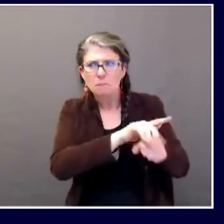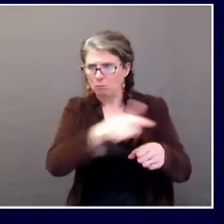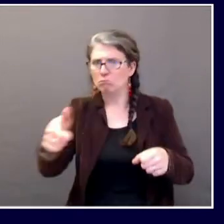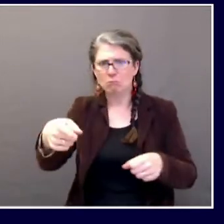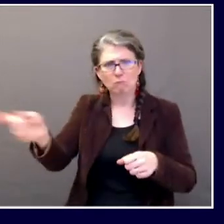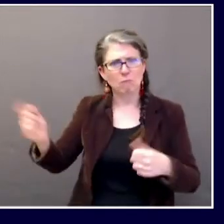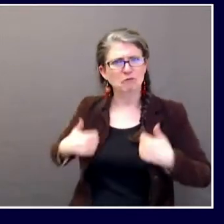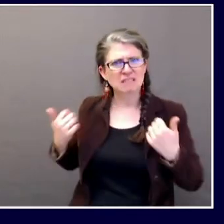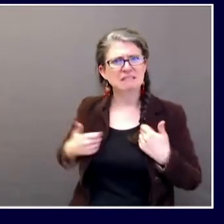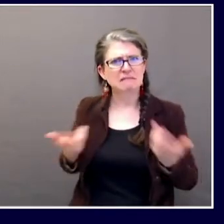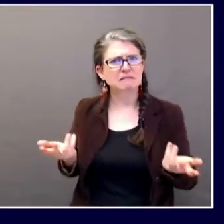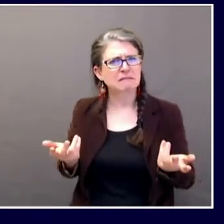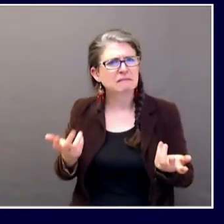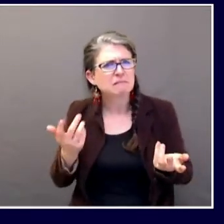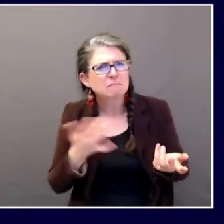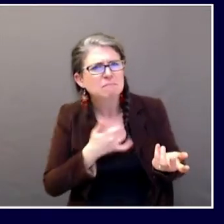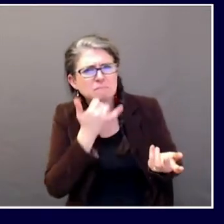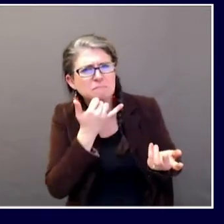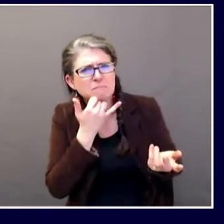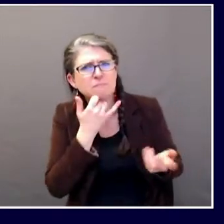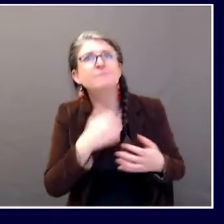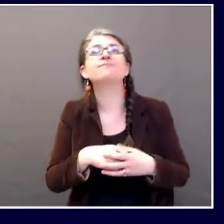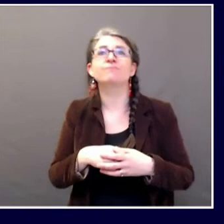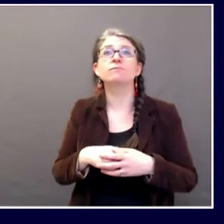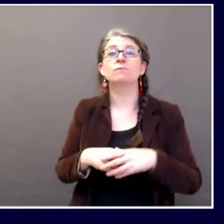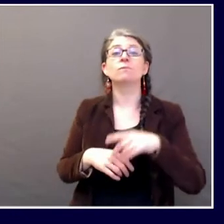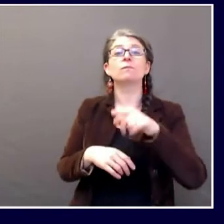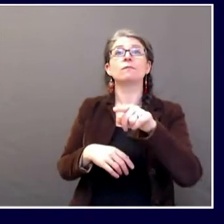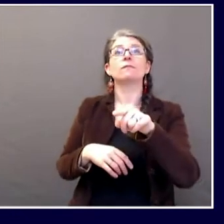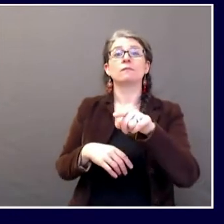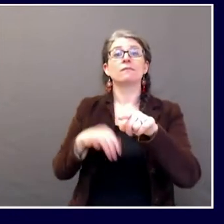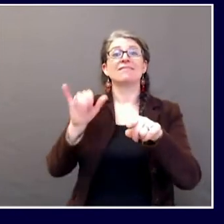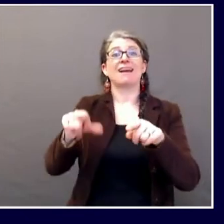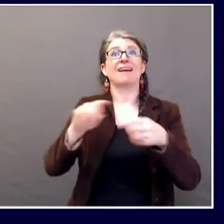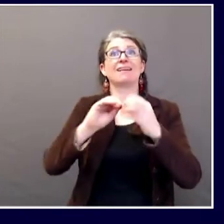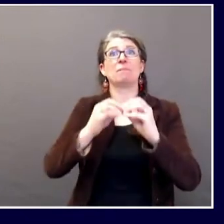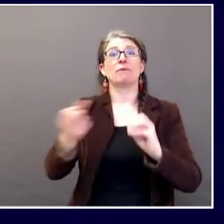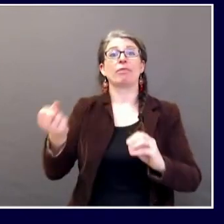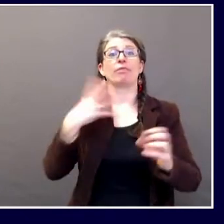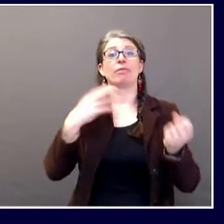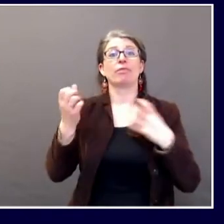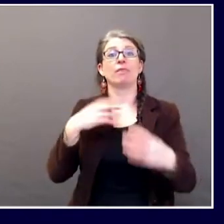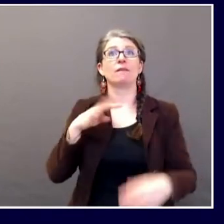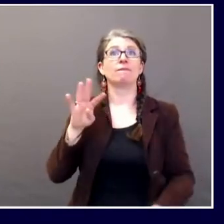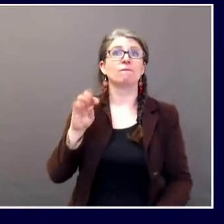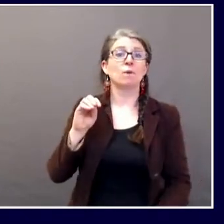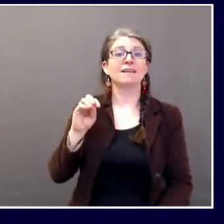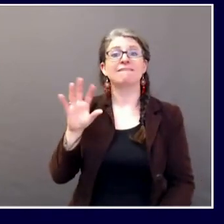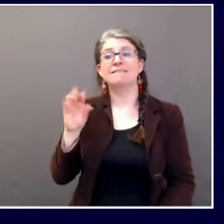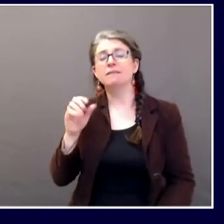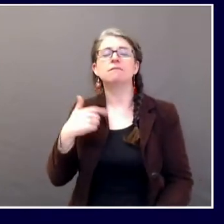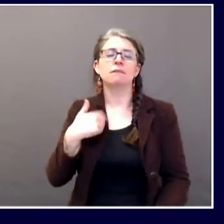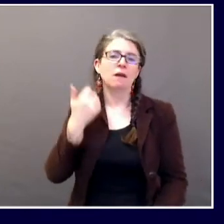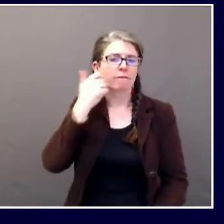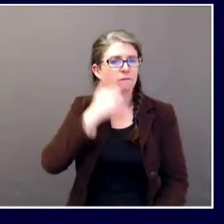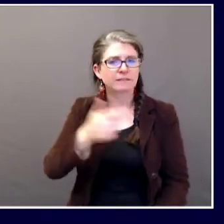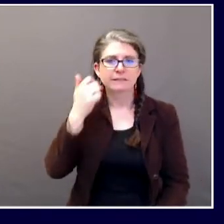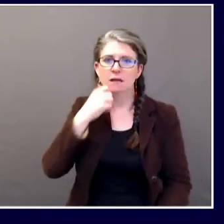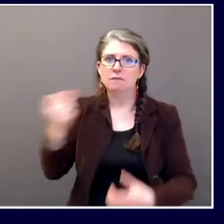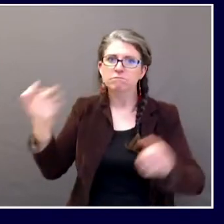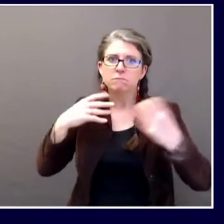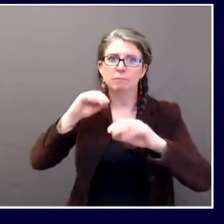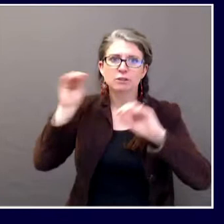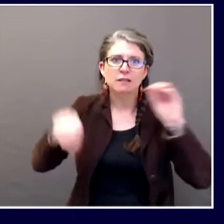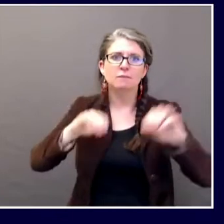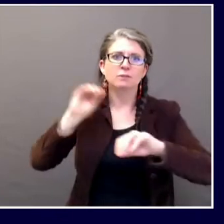those data are continuing to come in, Patty. And one of the things I would just note is until all the